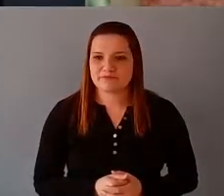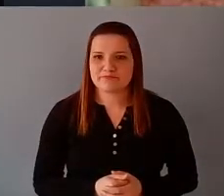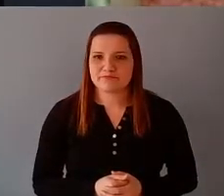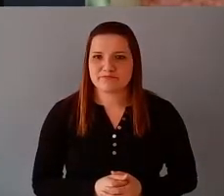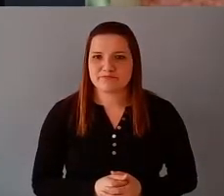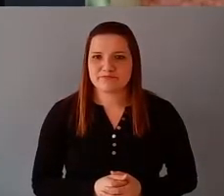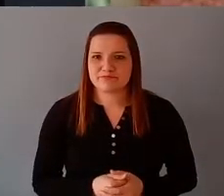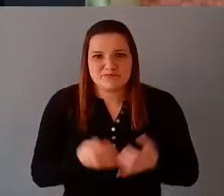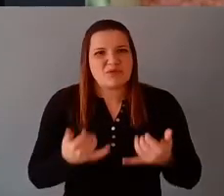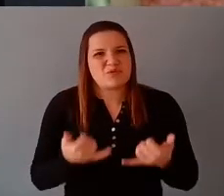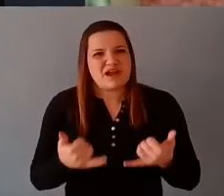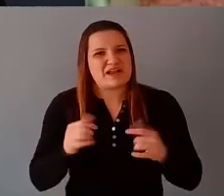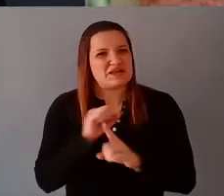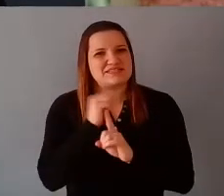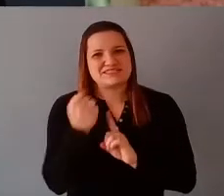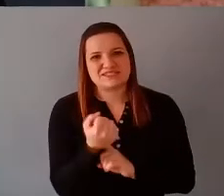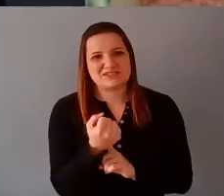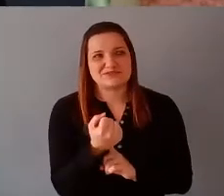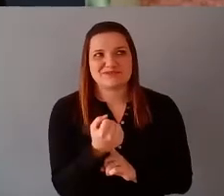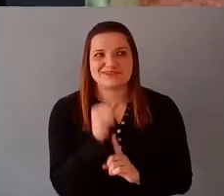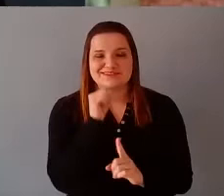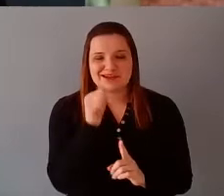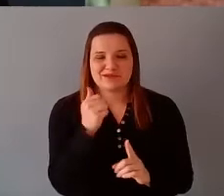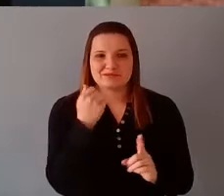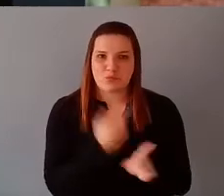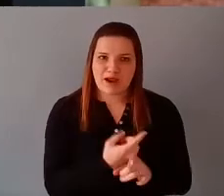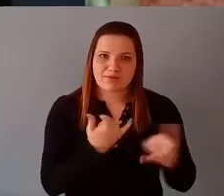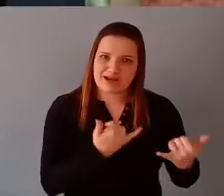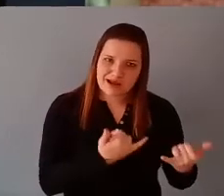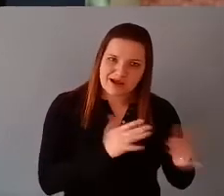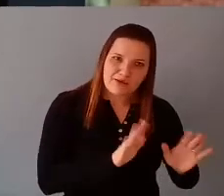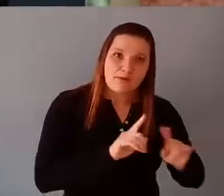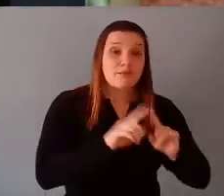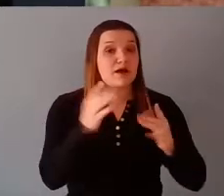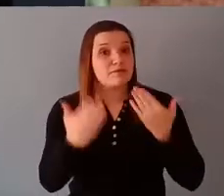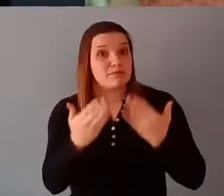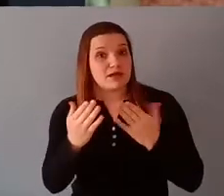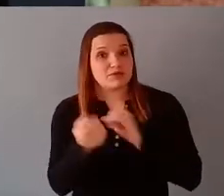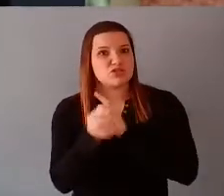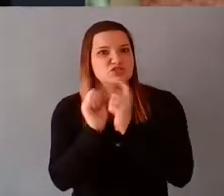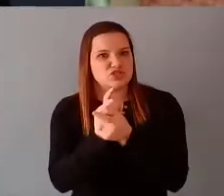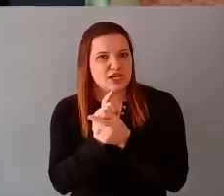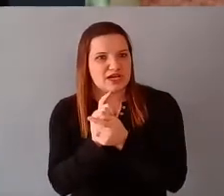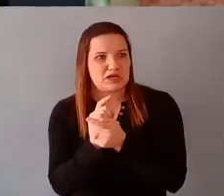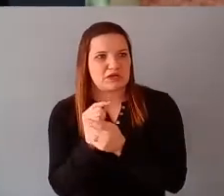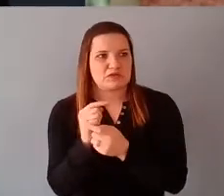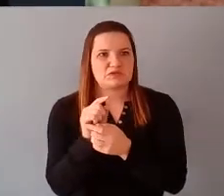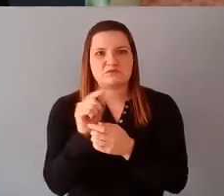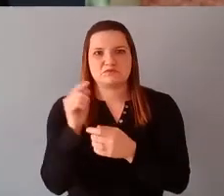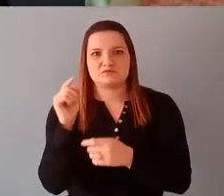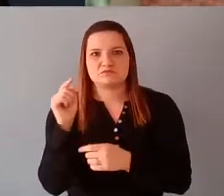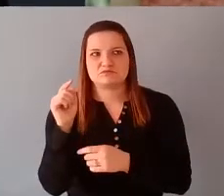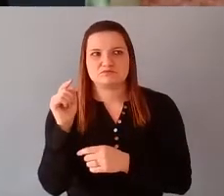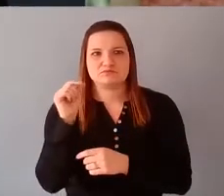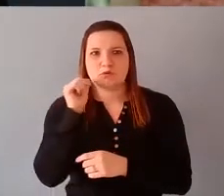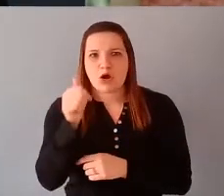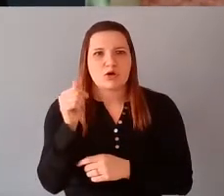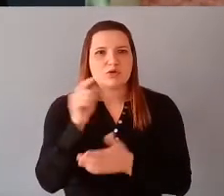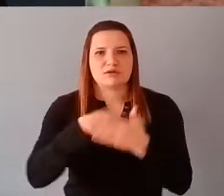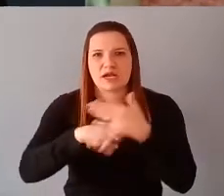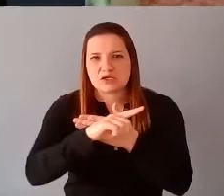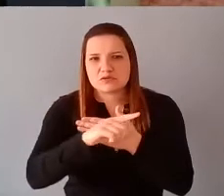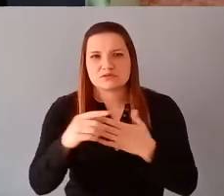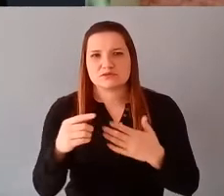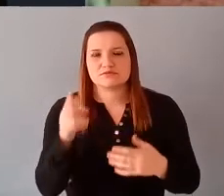Current situation is not right yet, but that may change in the coming days and weeks. Okay. So are